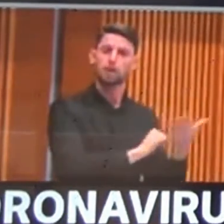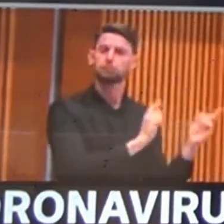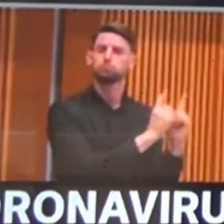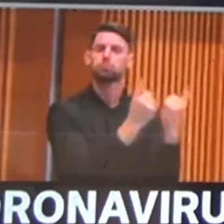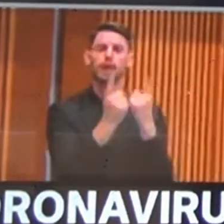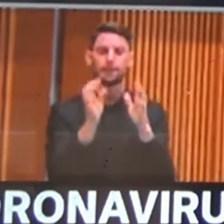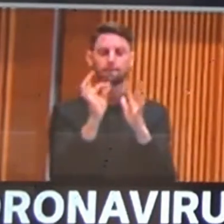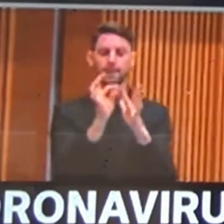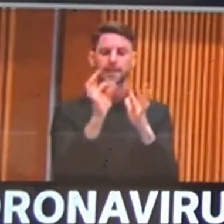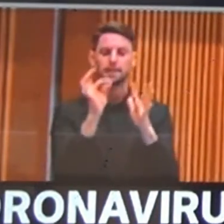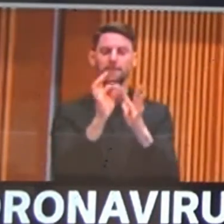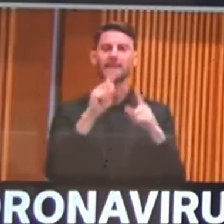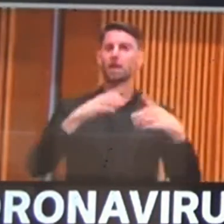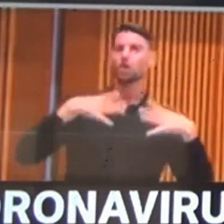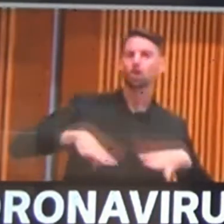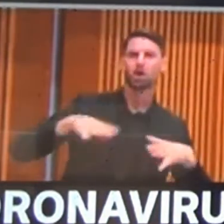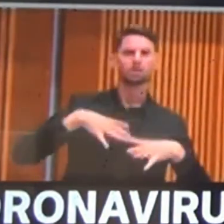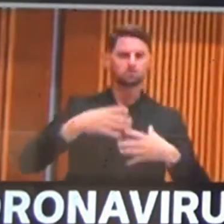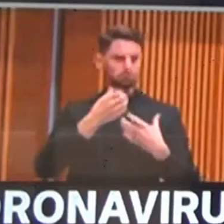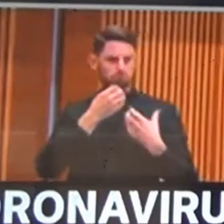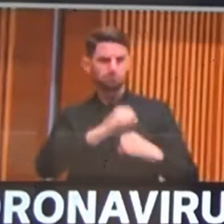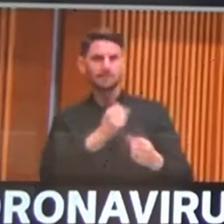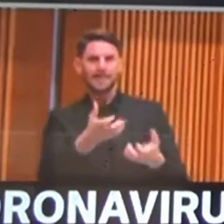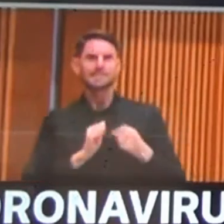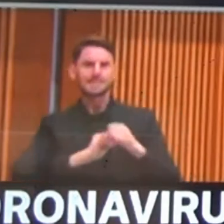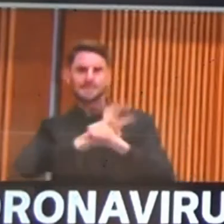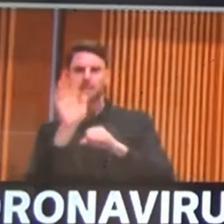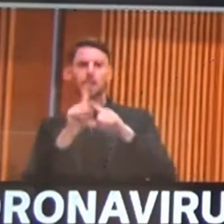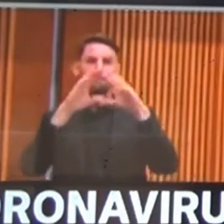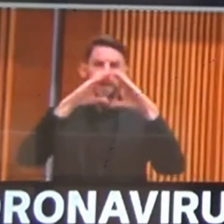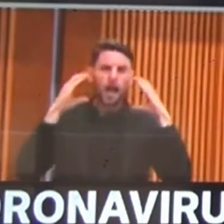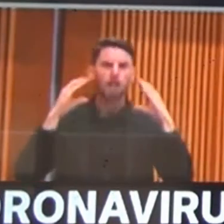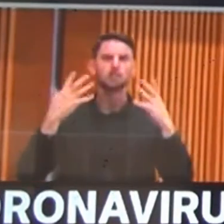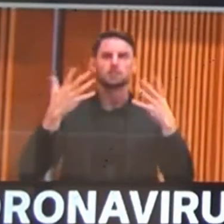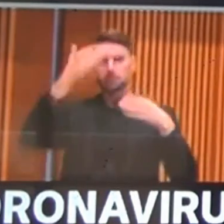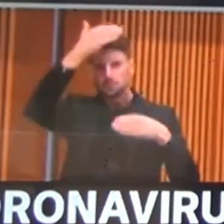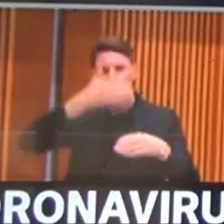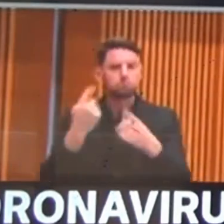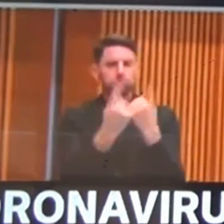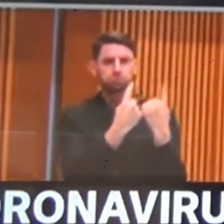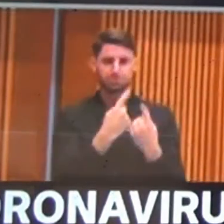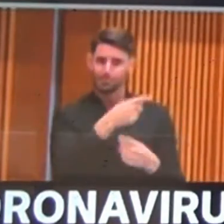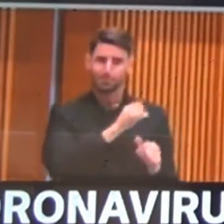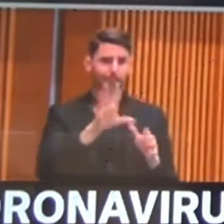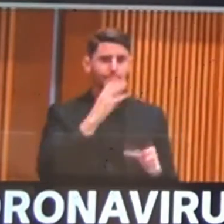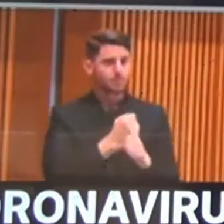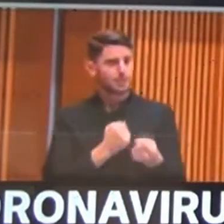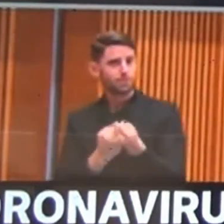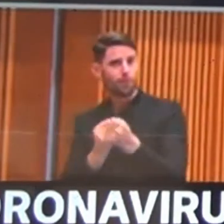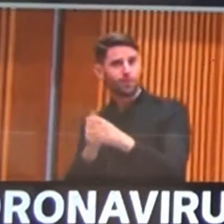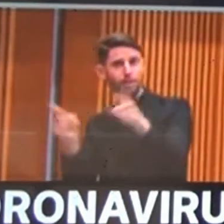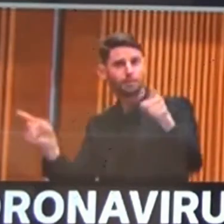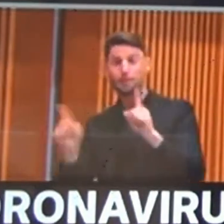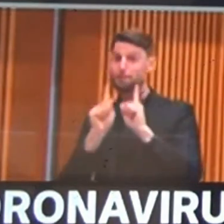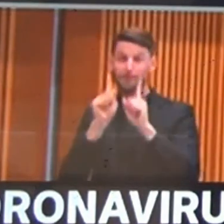the importance that they put on the provision of that. However, there is always going to be more that